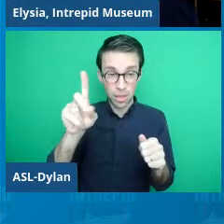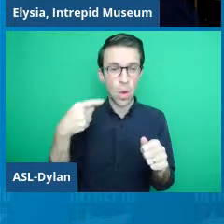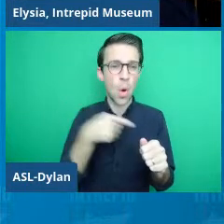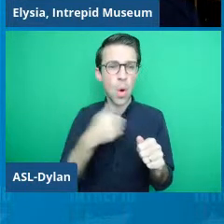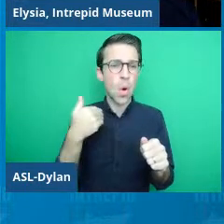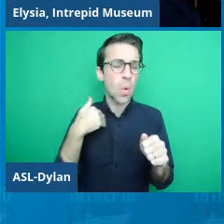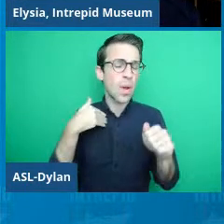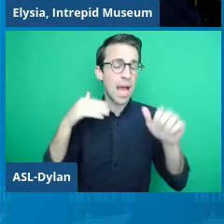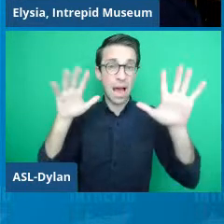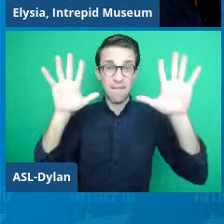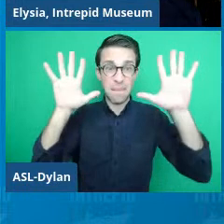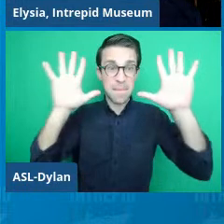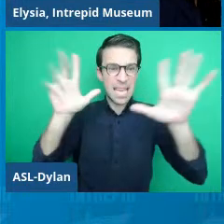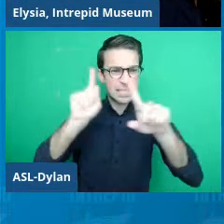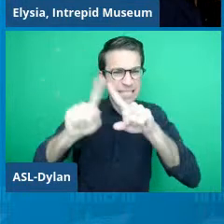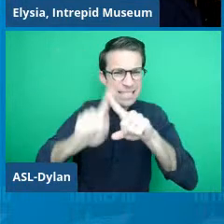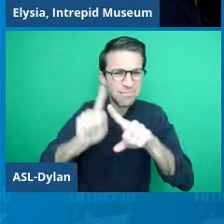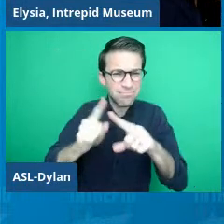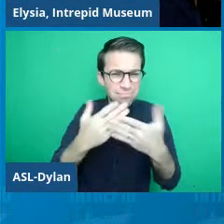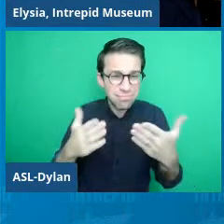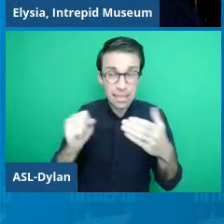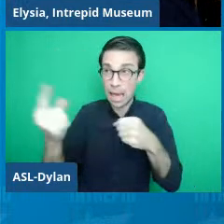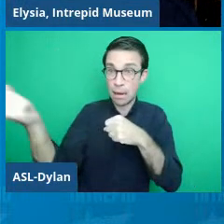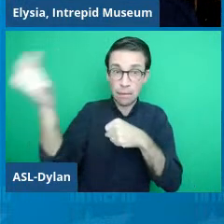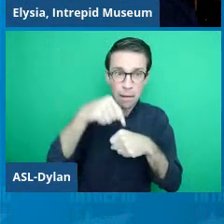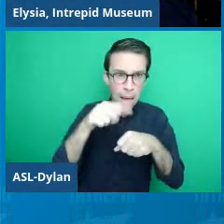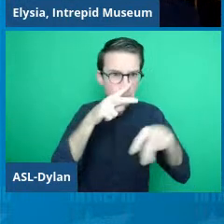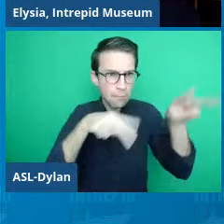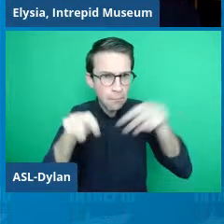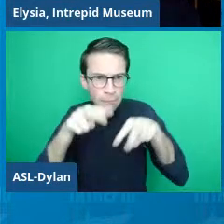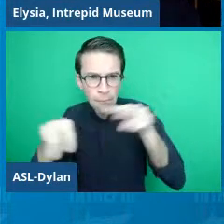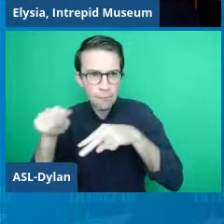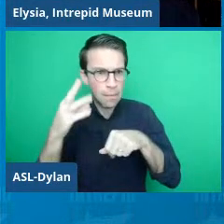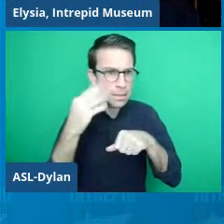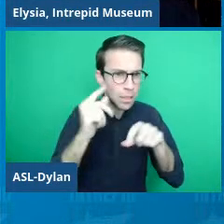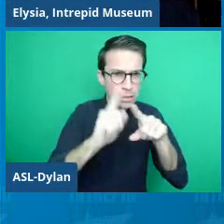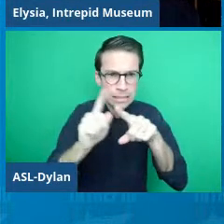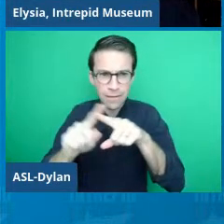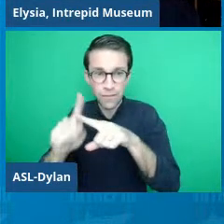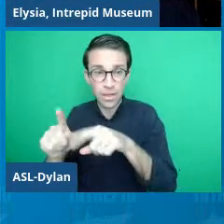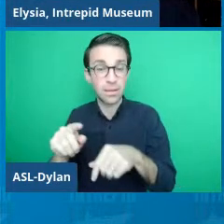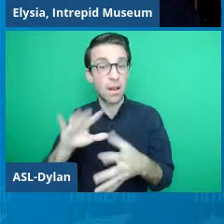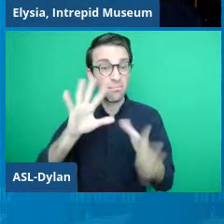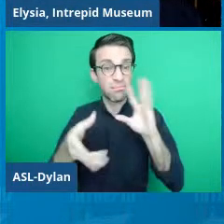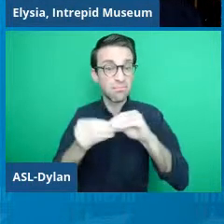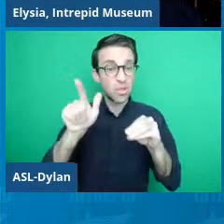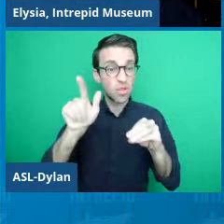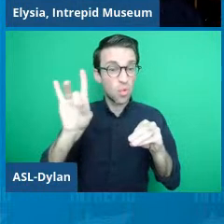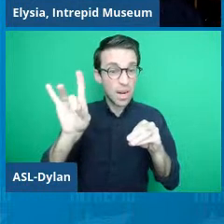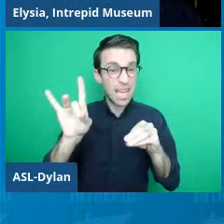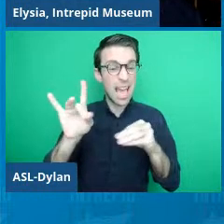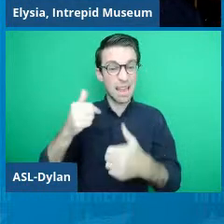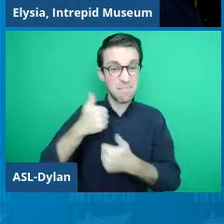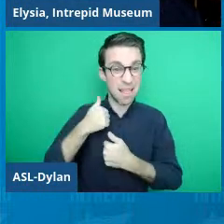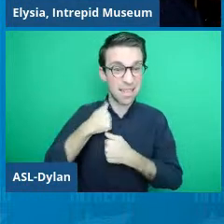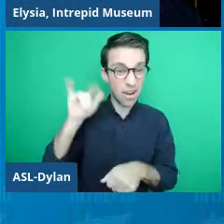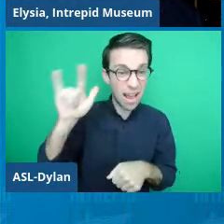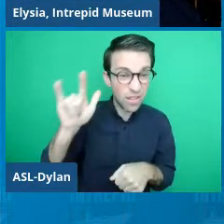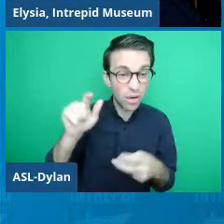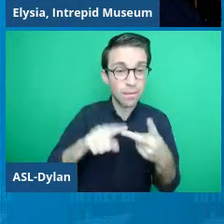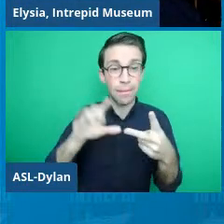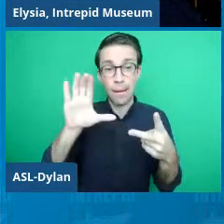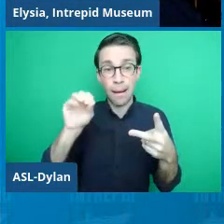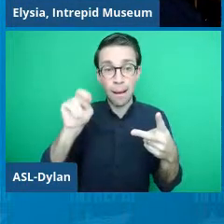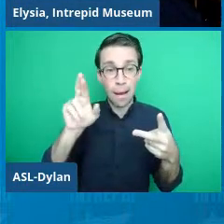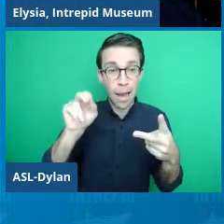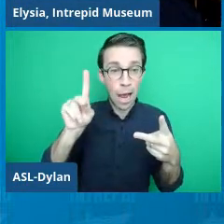historic artifacts that you can view and experience. We have 28 of the world's military aircraft and the Concorde, a Cold